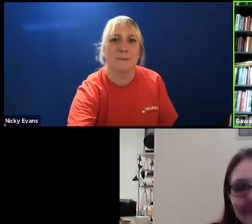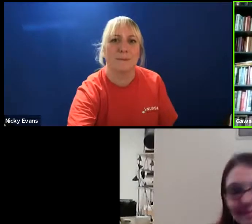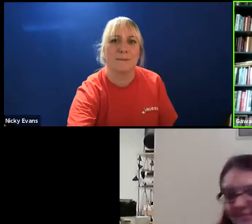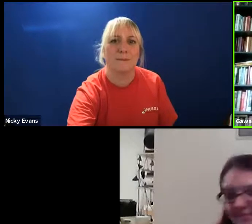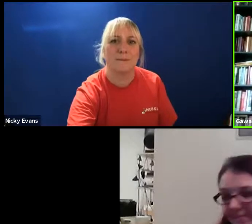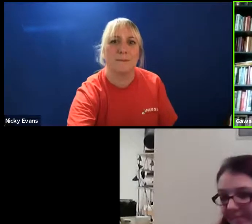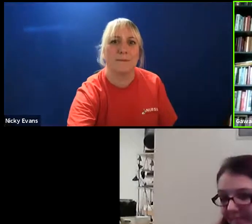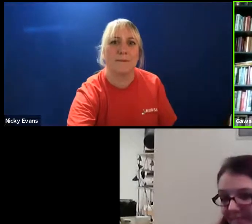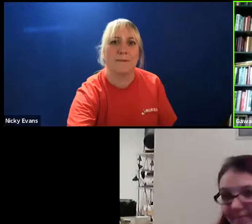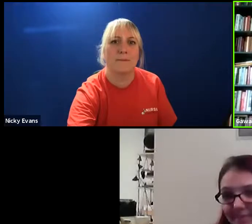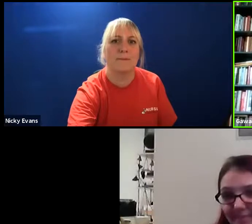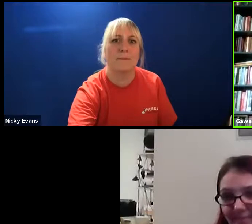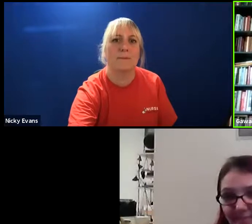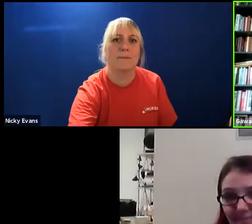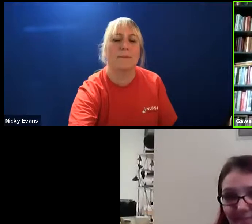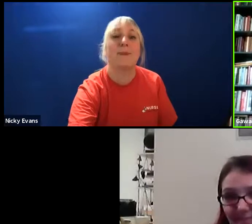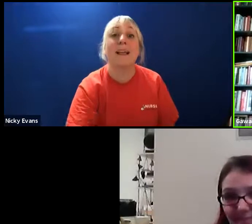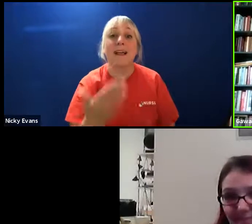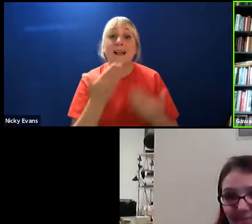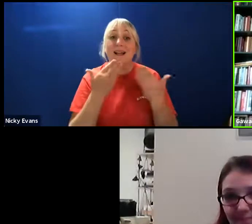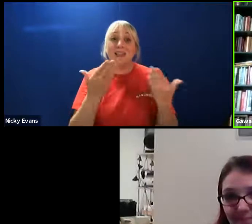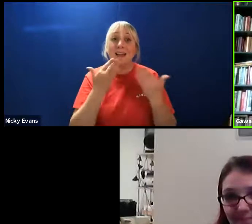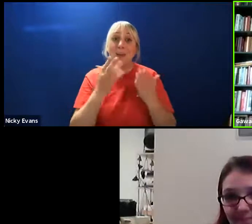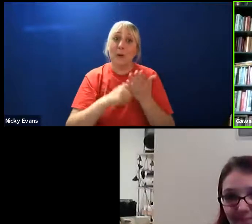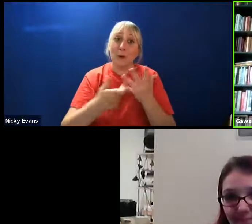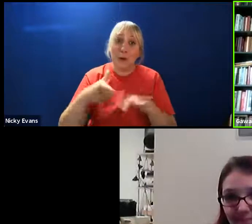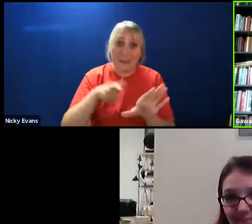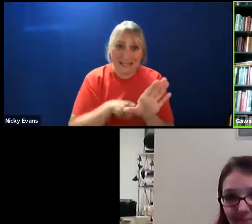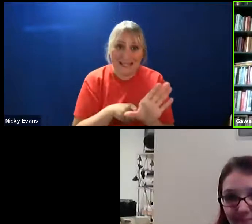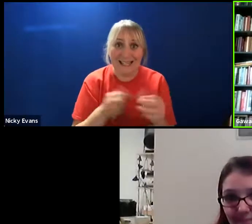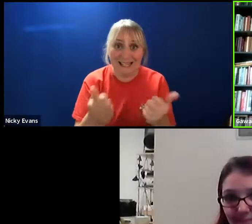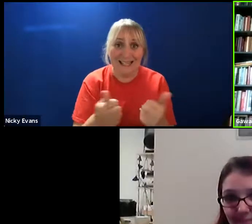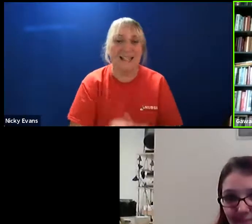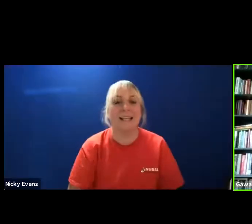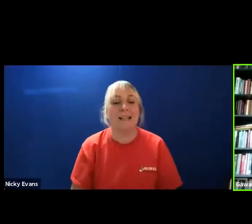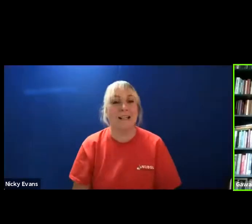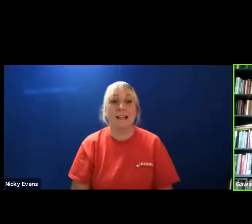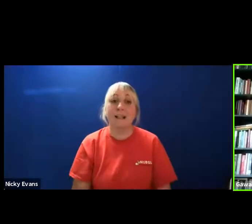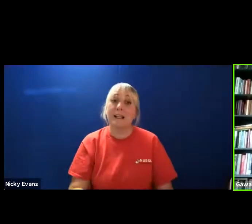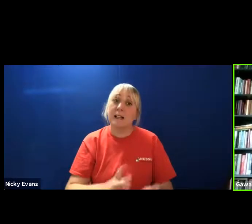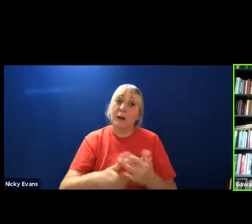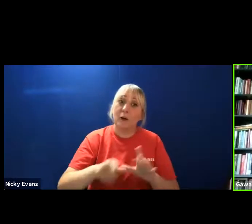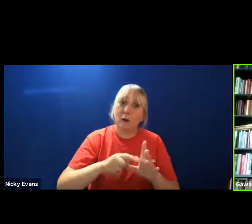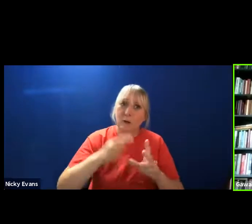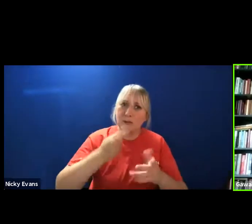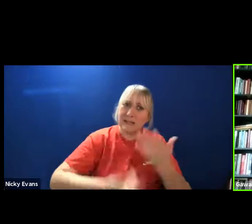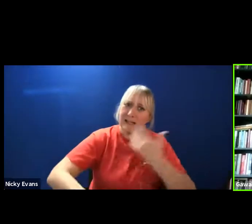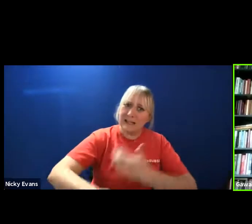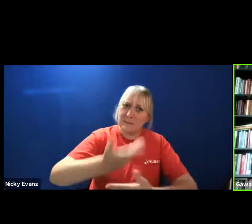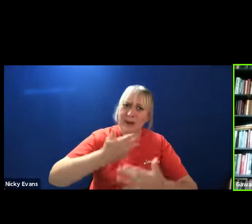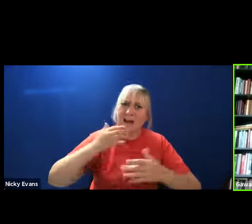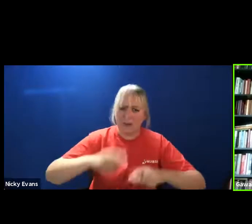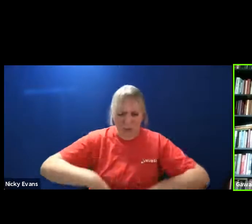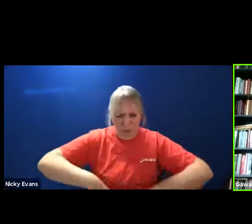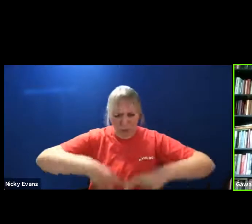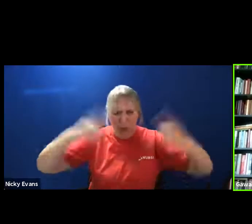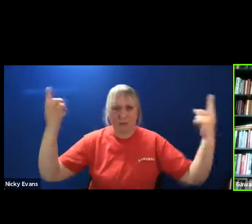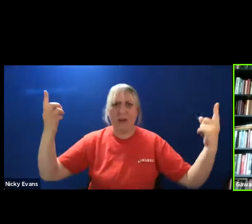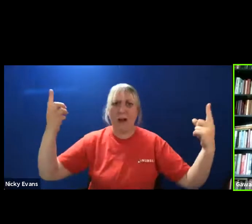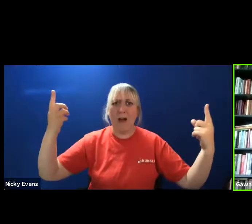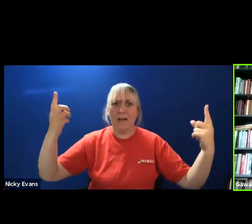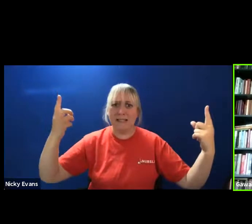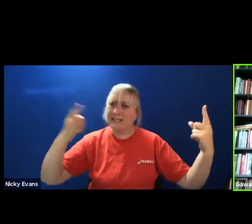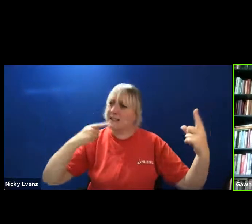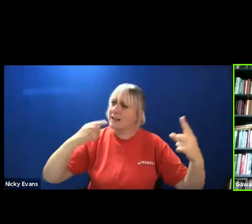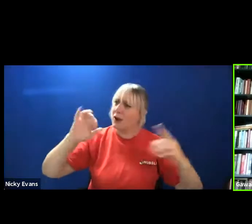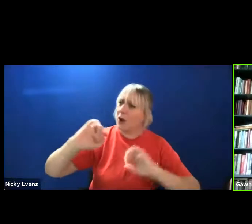Thank you so much, Lucy. And I think what Lucy expressed there about the contrast between what she experienced in